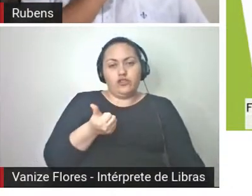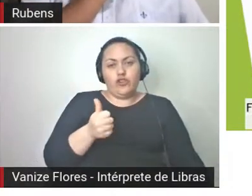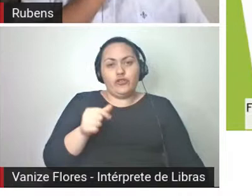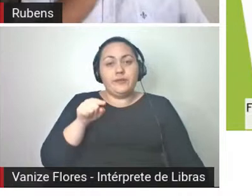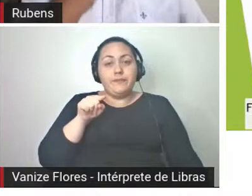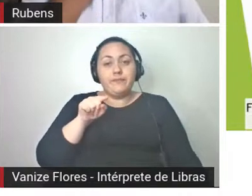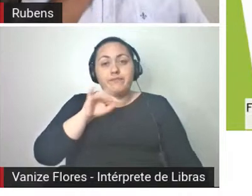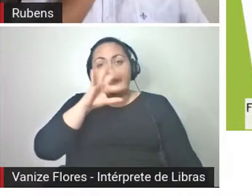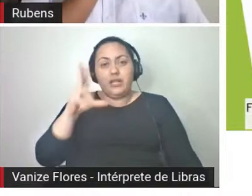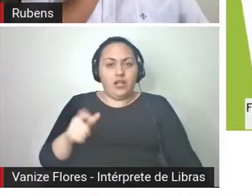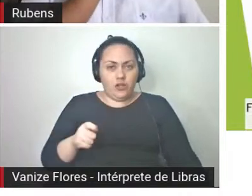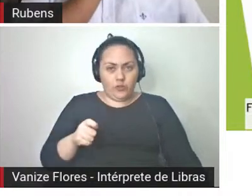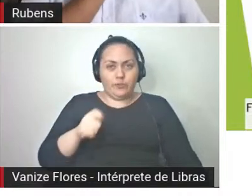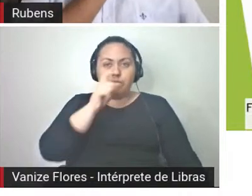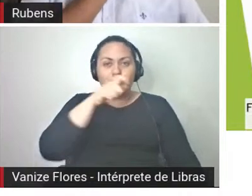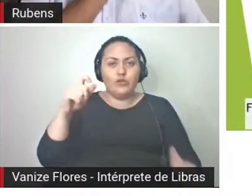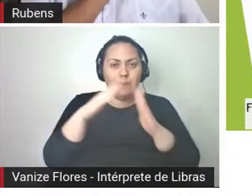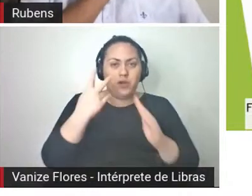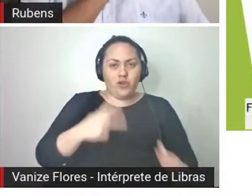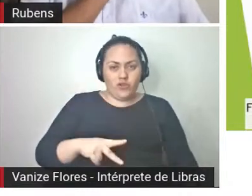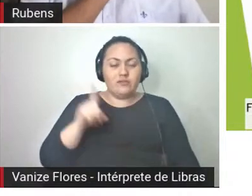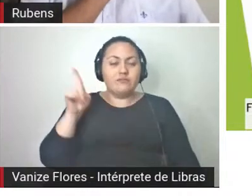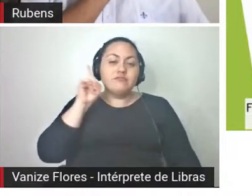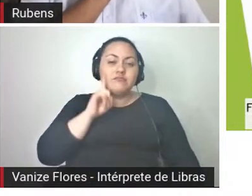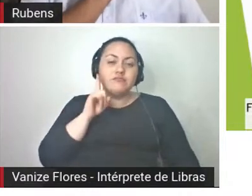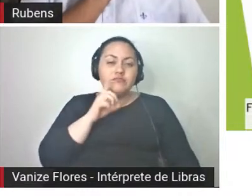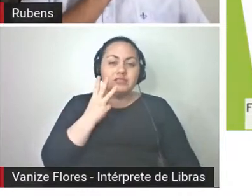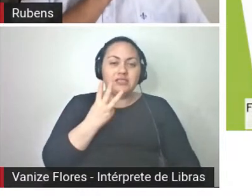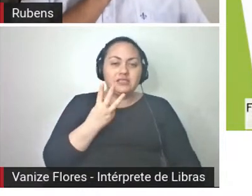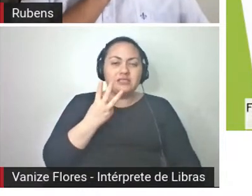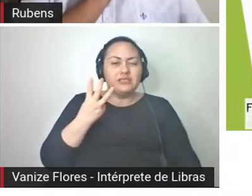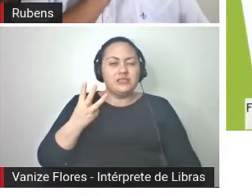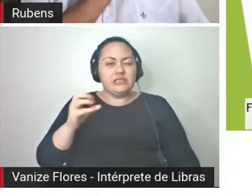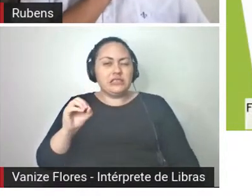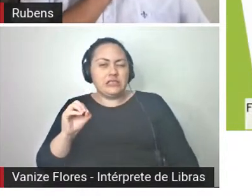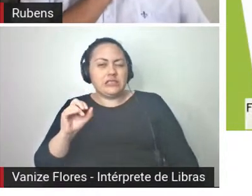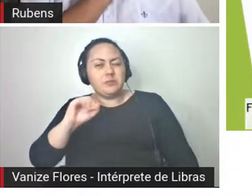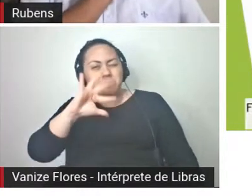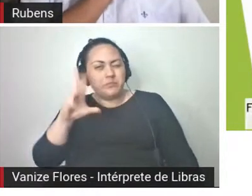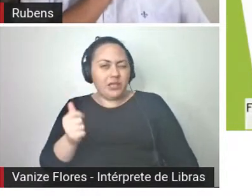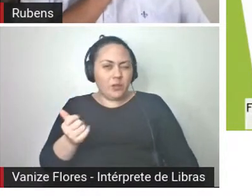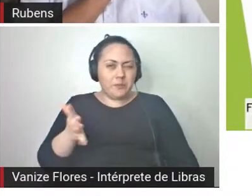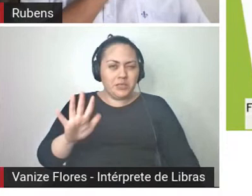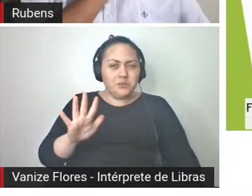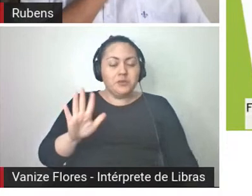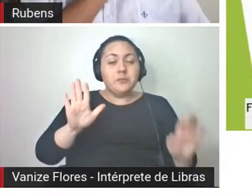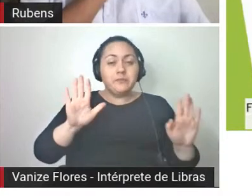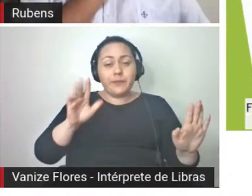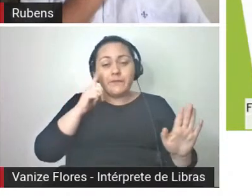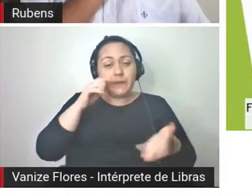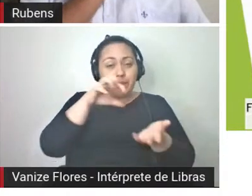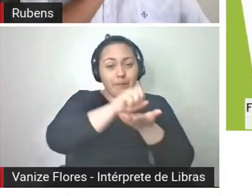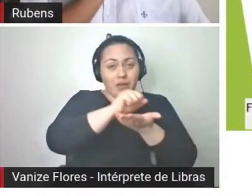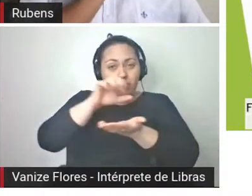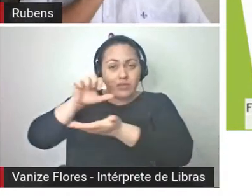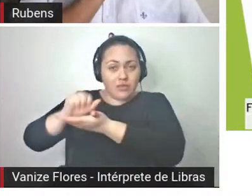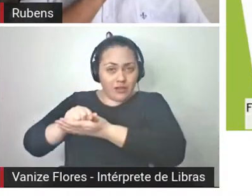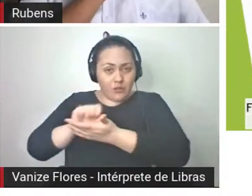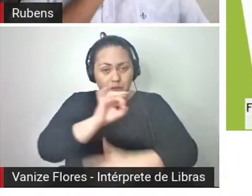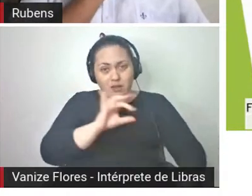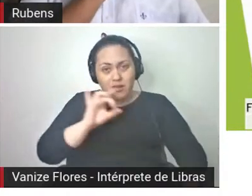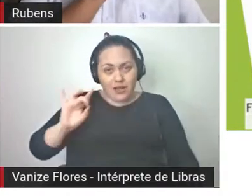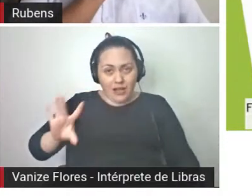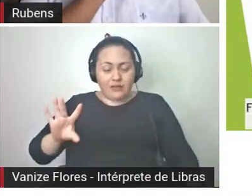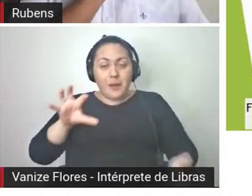milhões de habitantes, Estados Unidos 330 milhões. Mas quando olhamos a matrícula